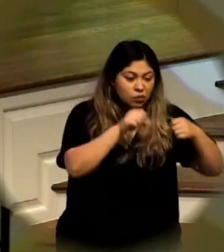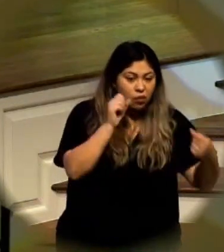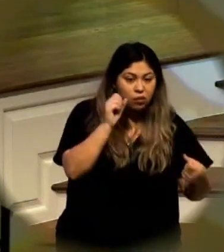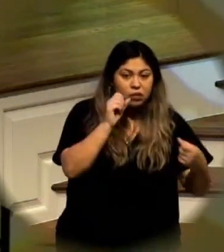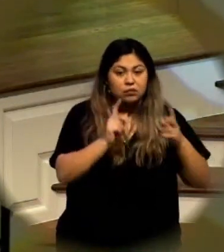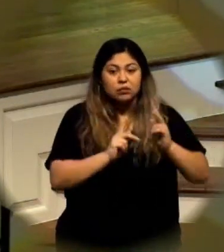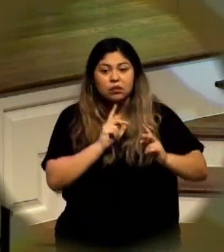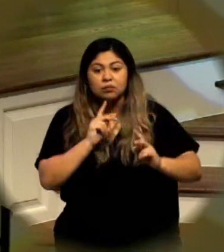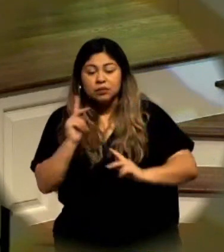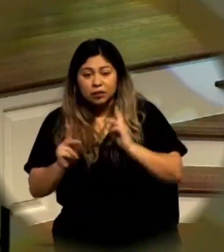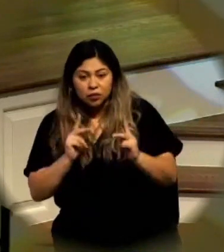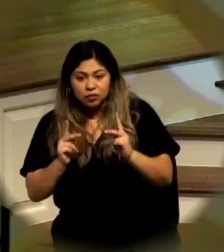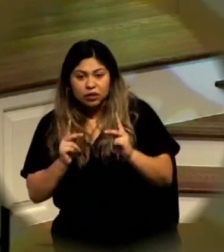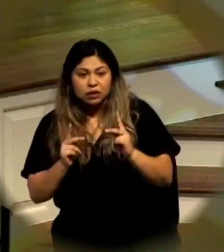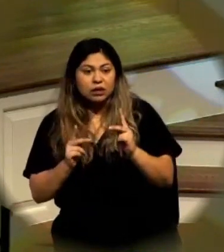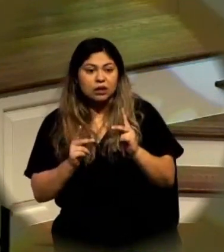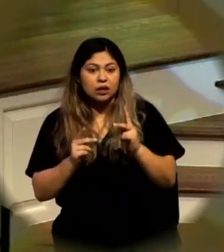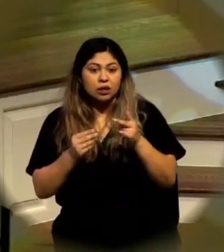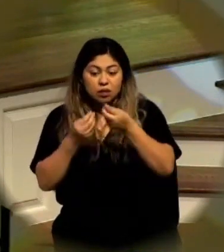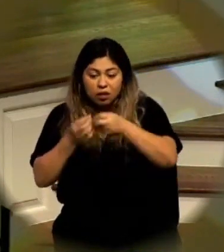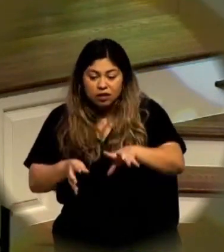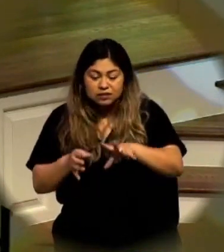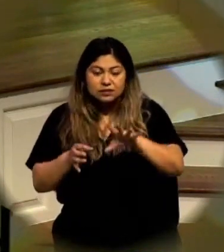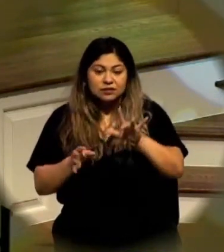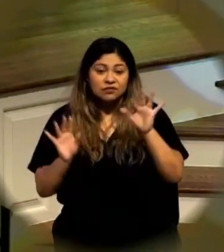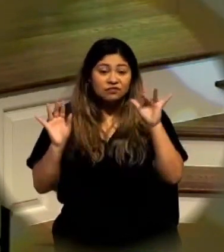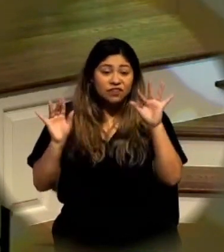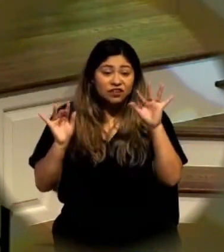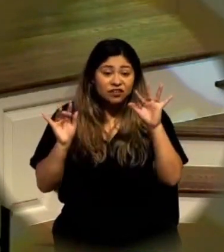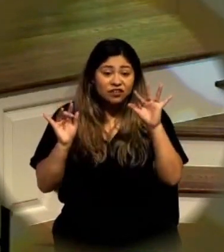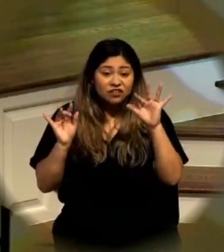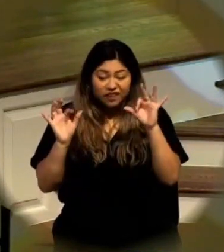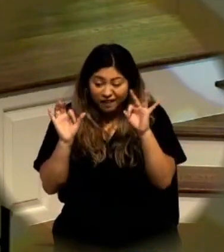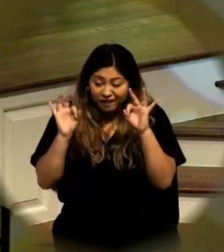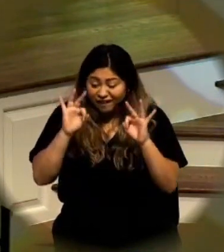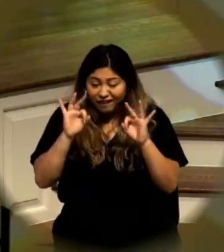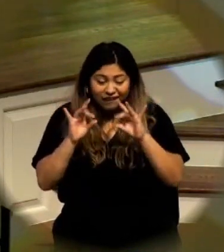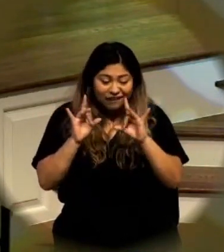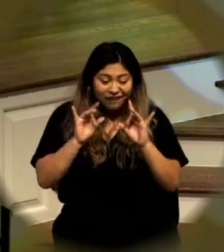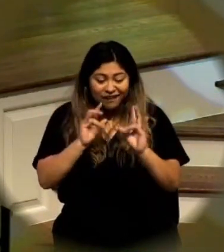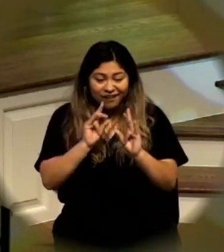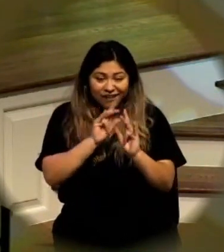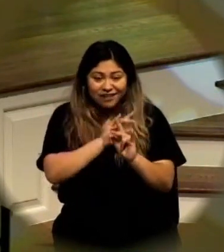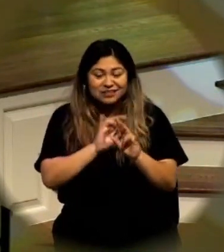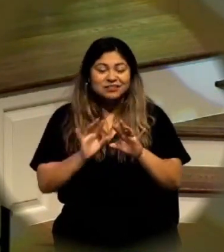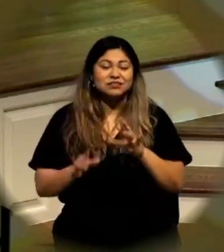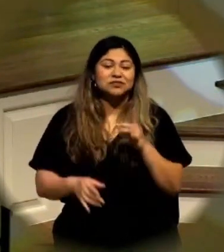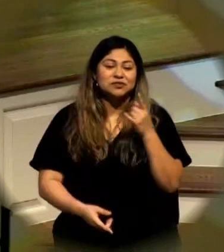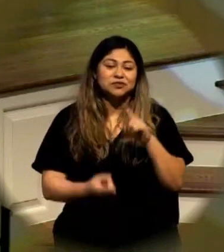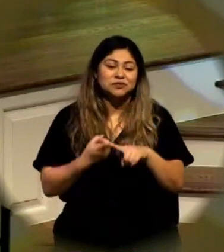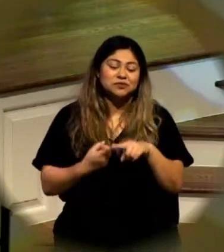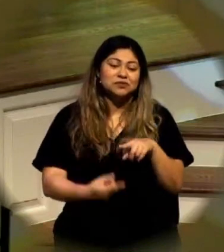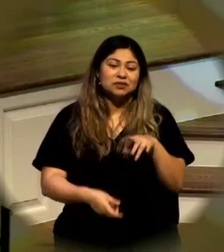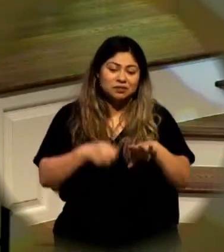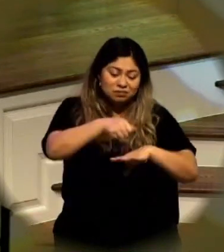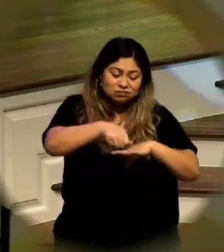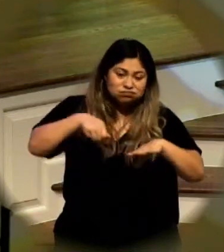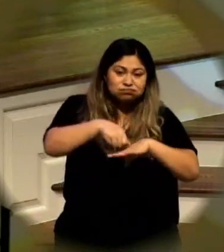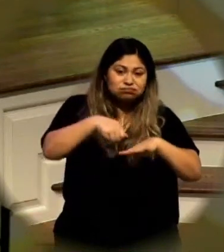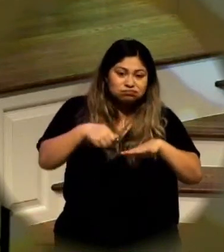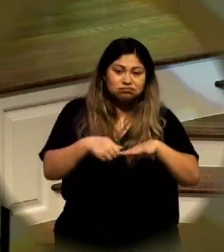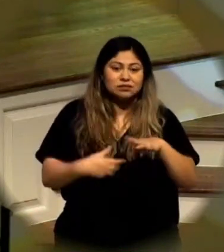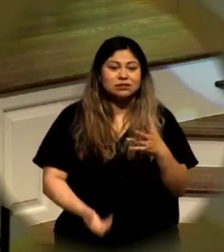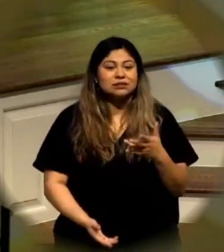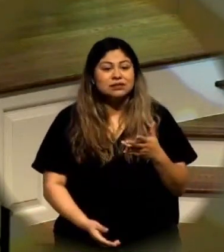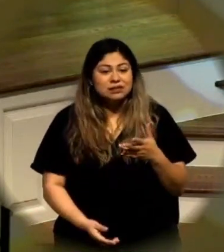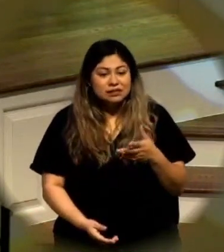turnover increased in the workforce, they brought in consultants and made changes, only to see the problems grow and grow until they had to shut down